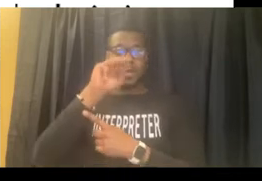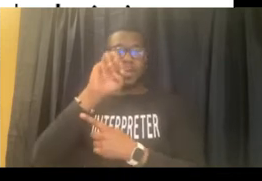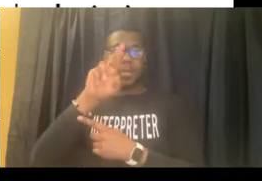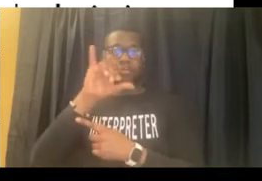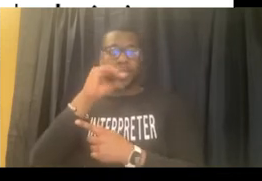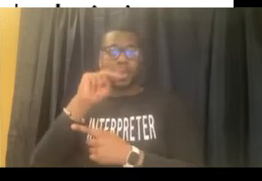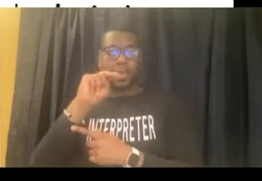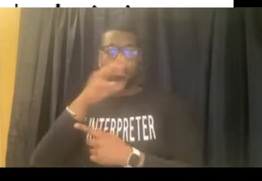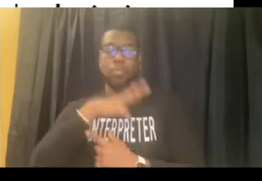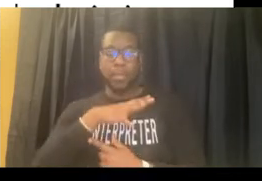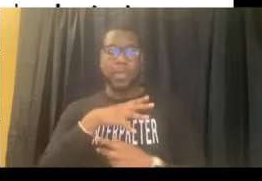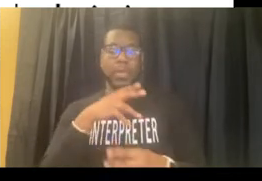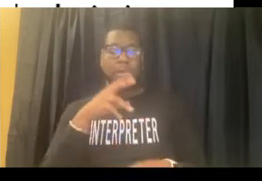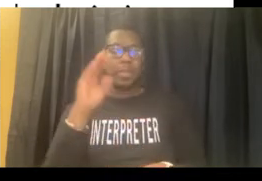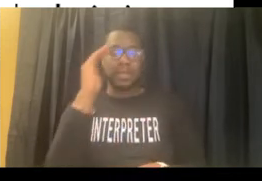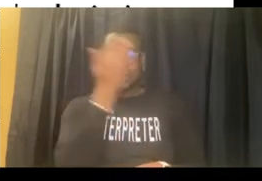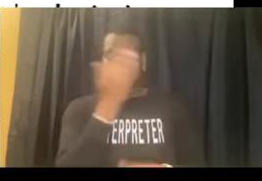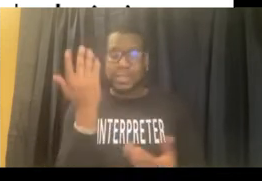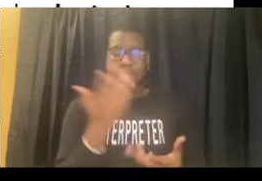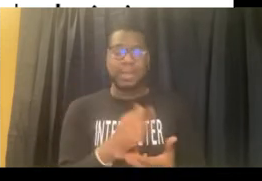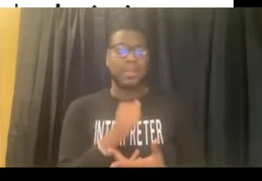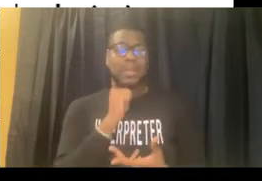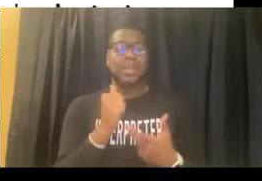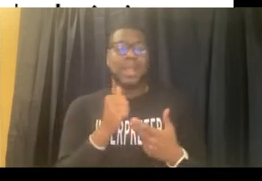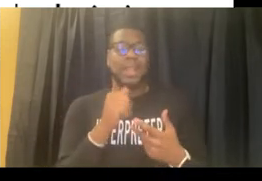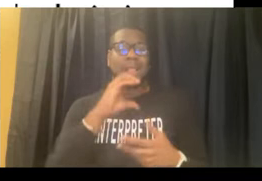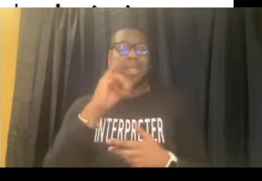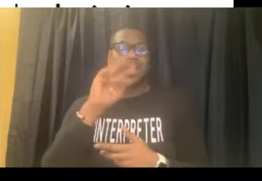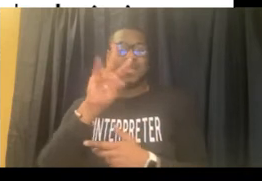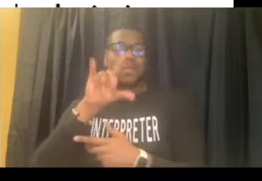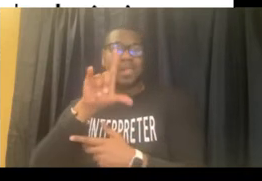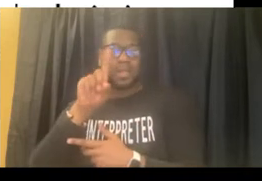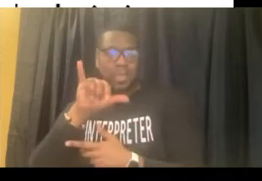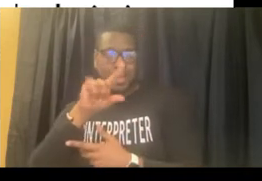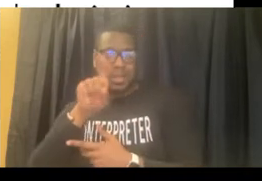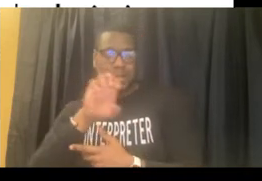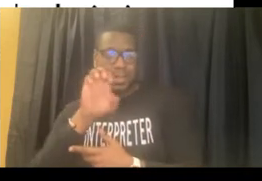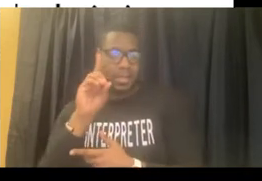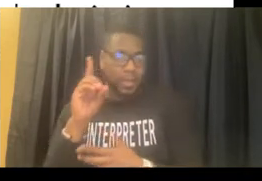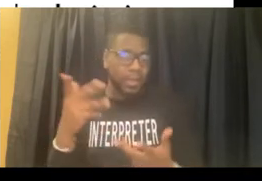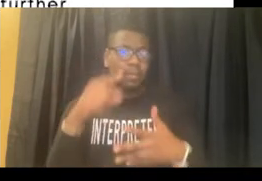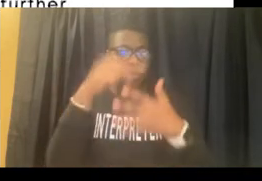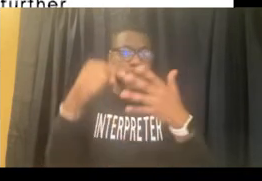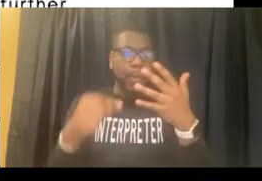these stereotypes impact the way that folks see us throughout our communities.